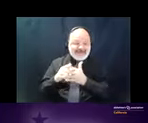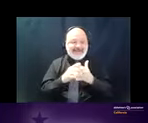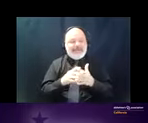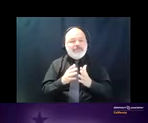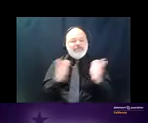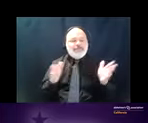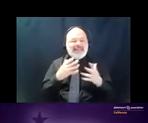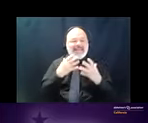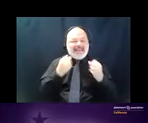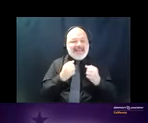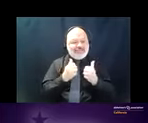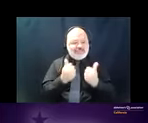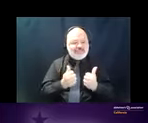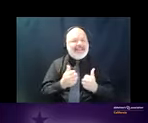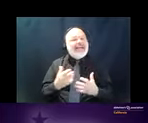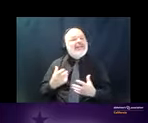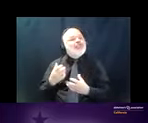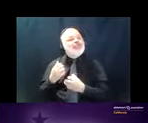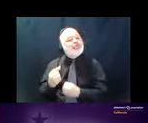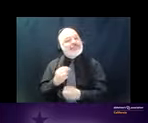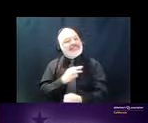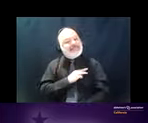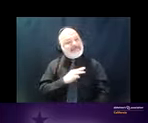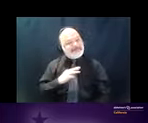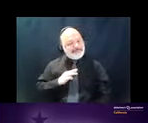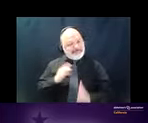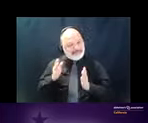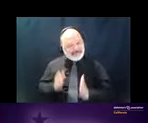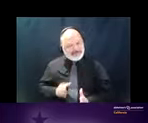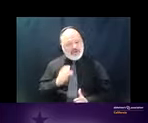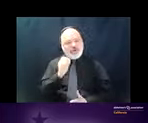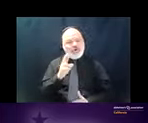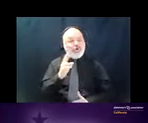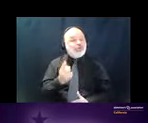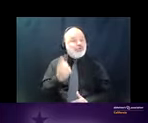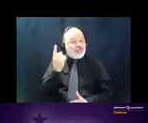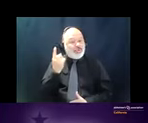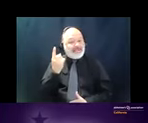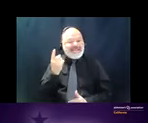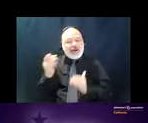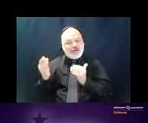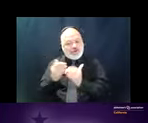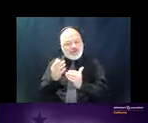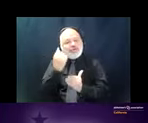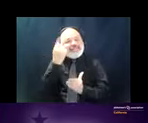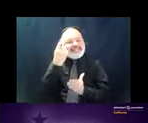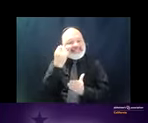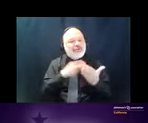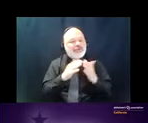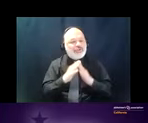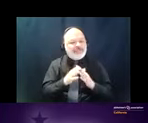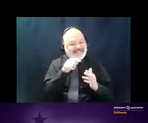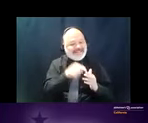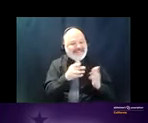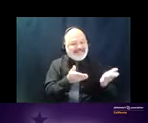health worker as a trusted member and or someone who has usually close understanding of the community served.